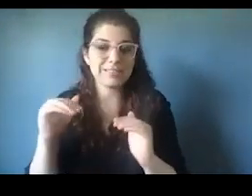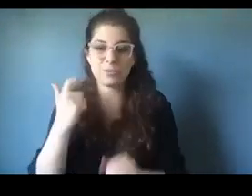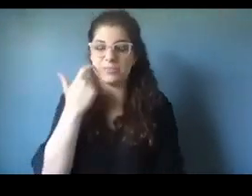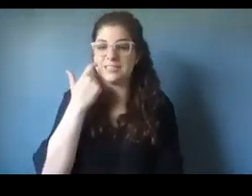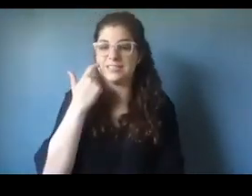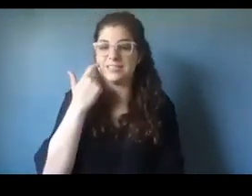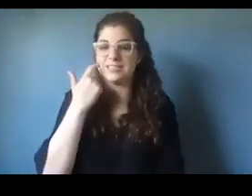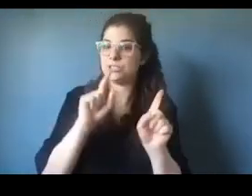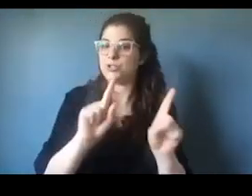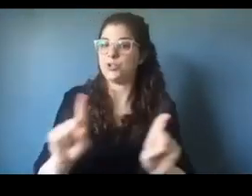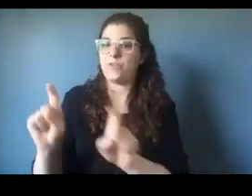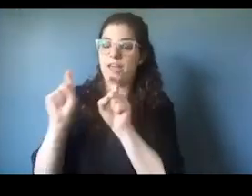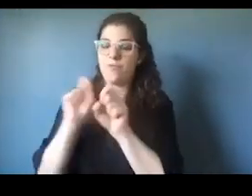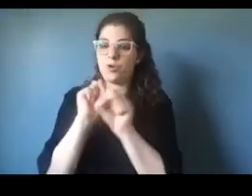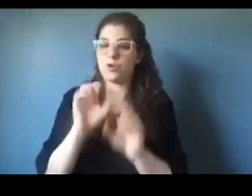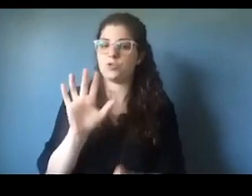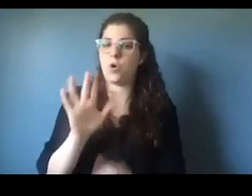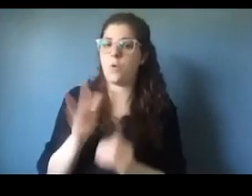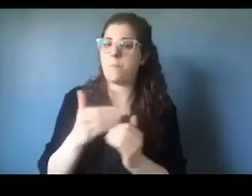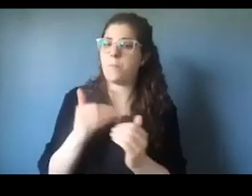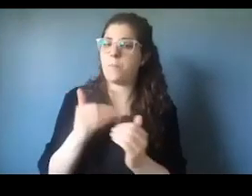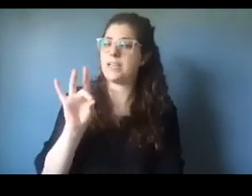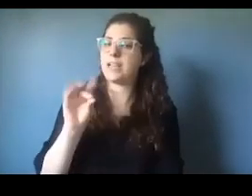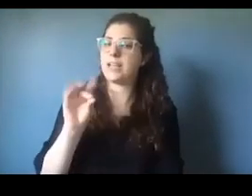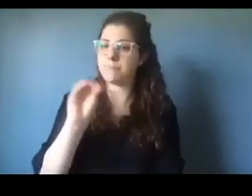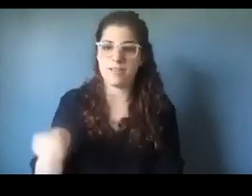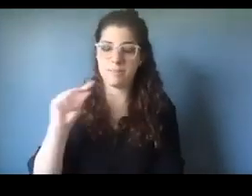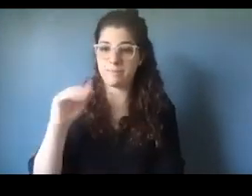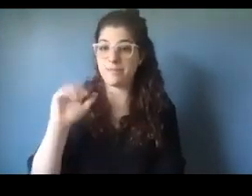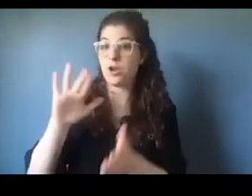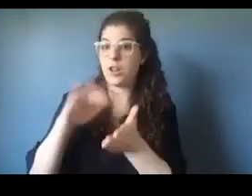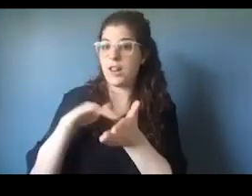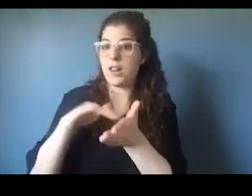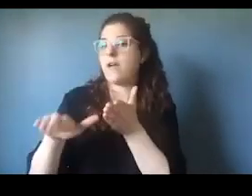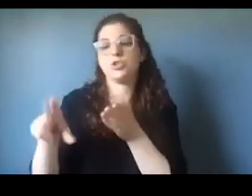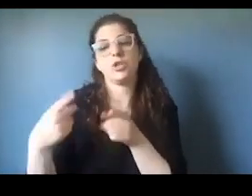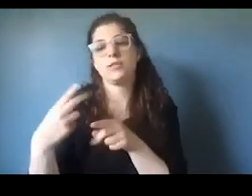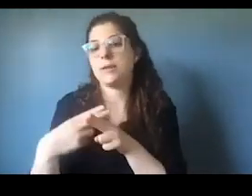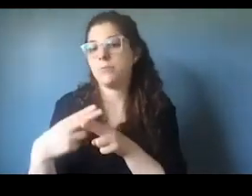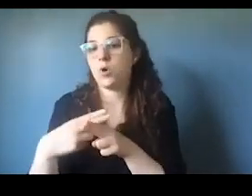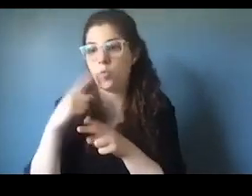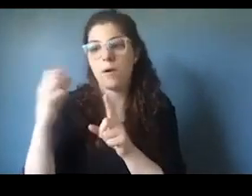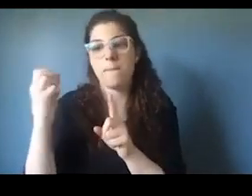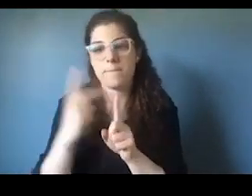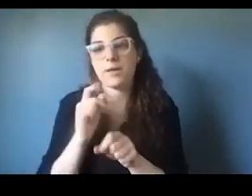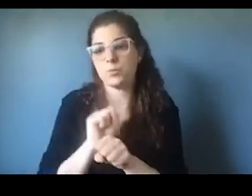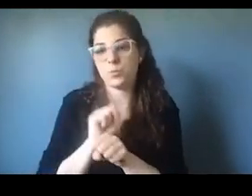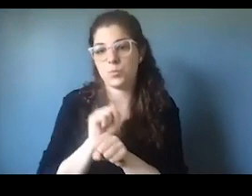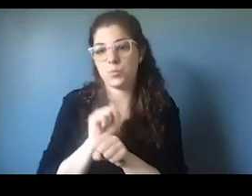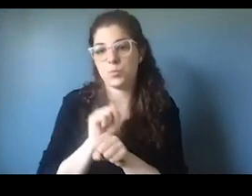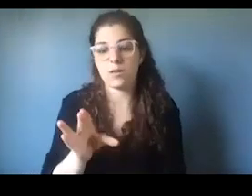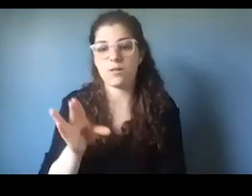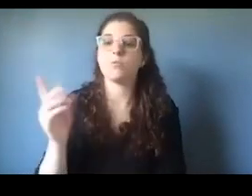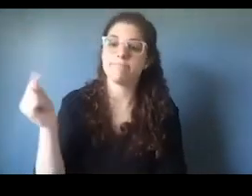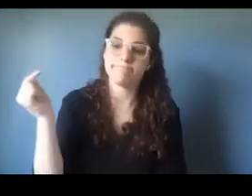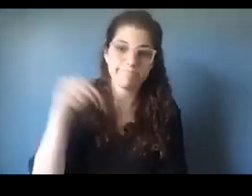survey of workers, almost 80% of them expect that their layoff is just temporary. They're going to be recalled to their workers. They're going to be recalled to